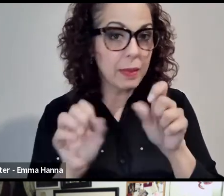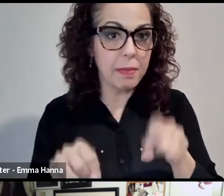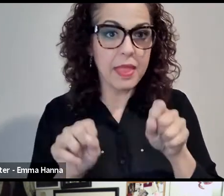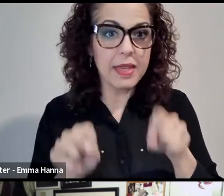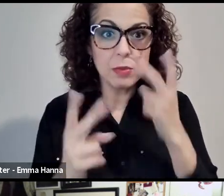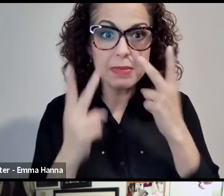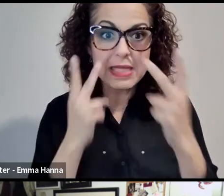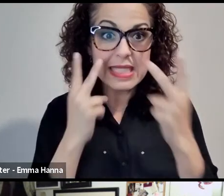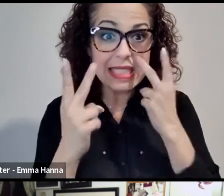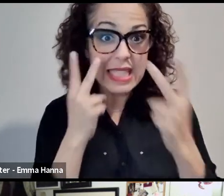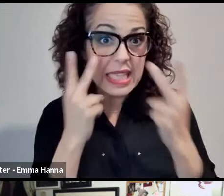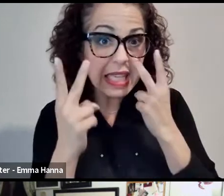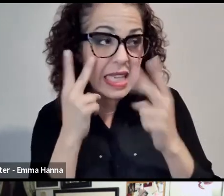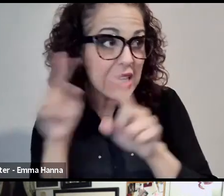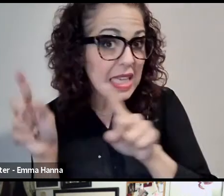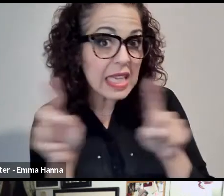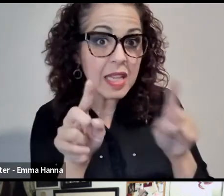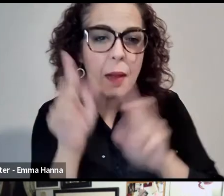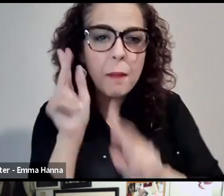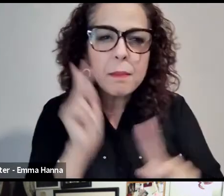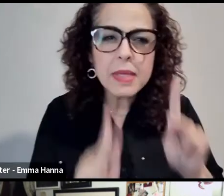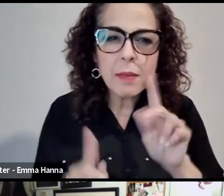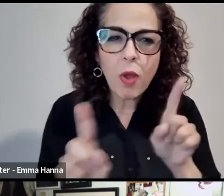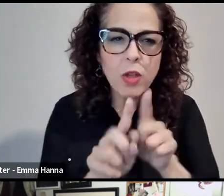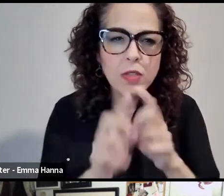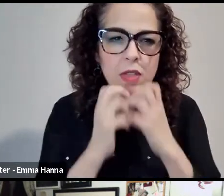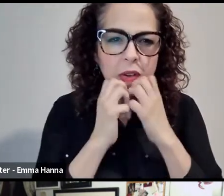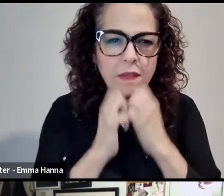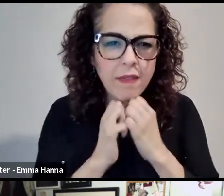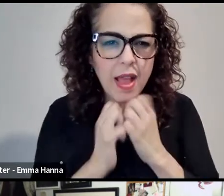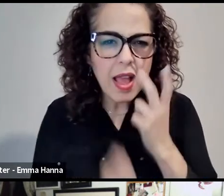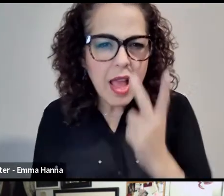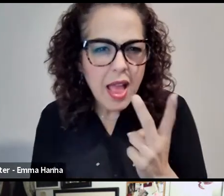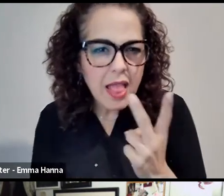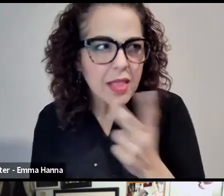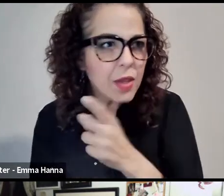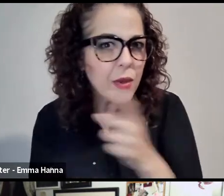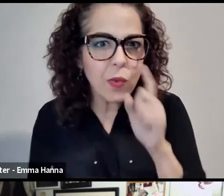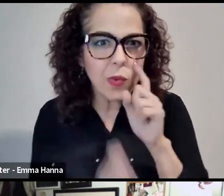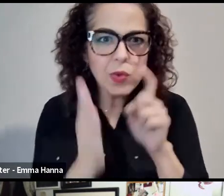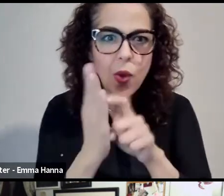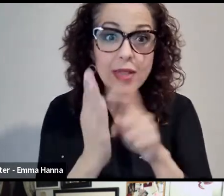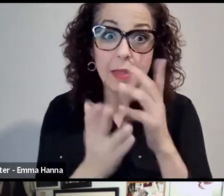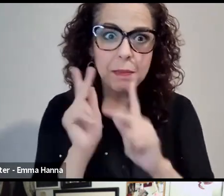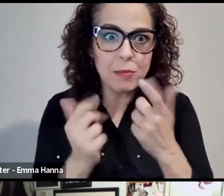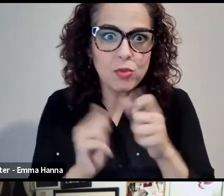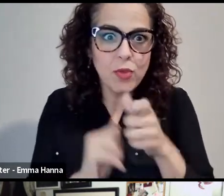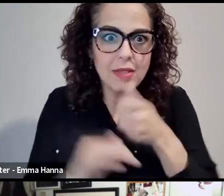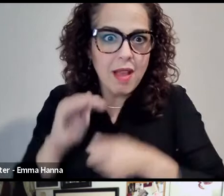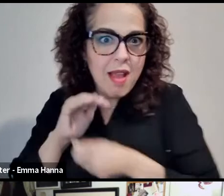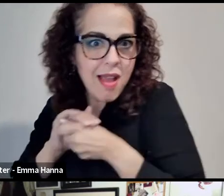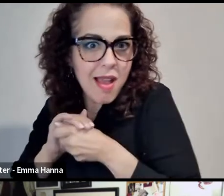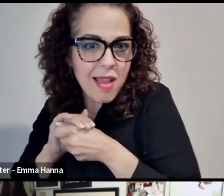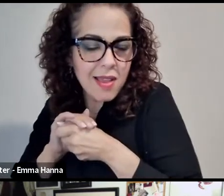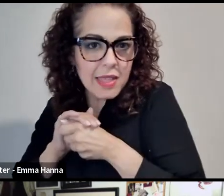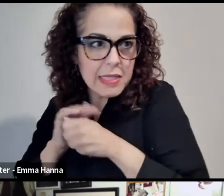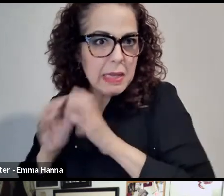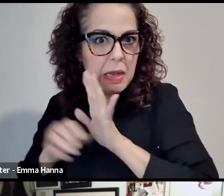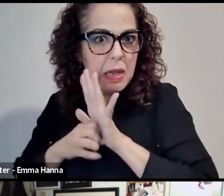people also see value, and which is why sometimes people try to hide, you know, and incarcerate and bury, you